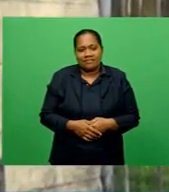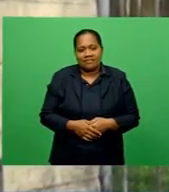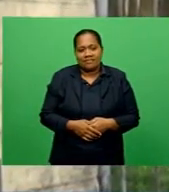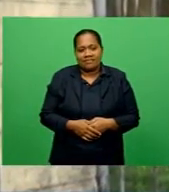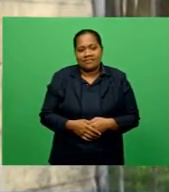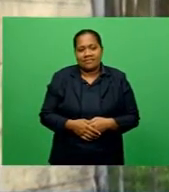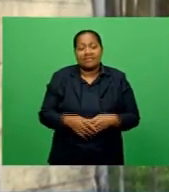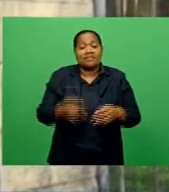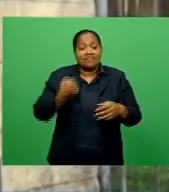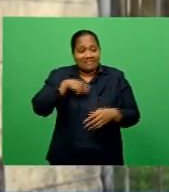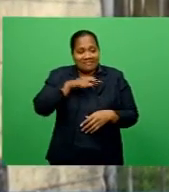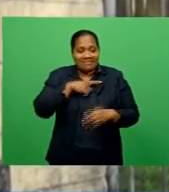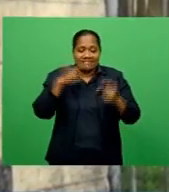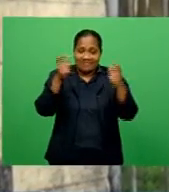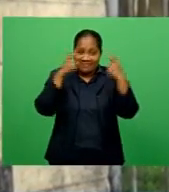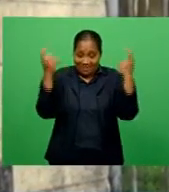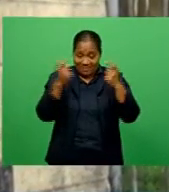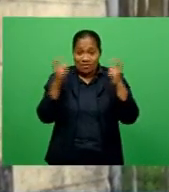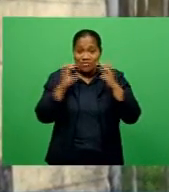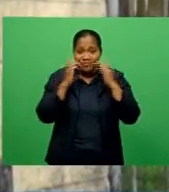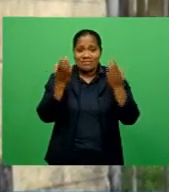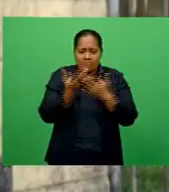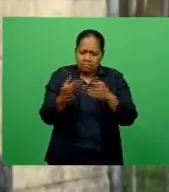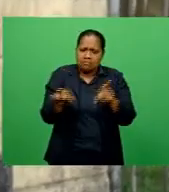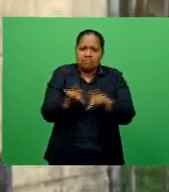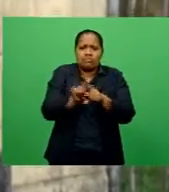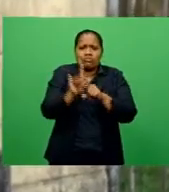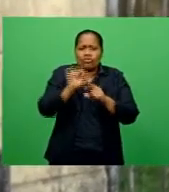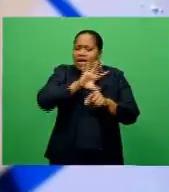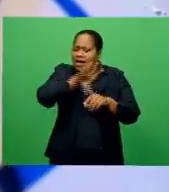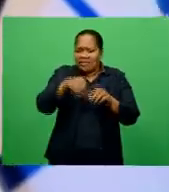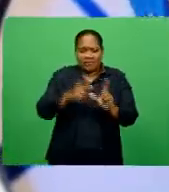We will celebrate Christmas the same as we always do every year.